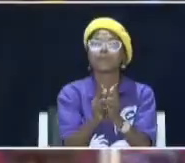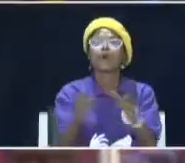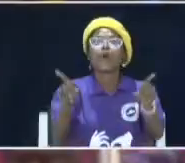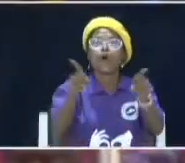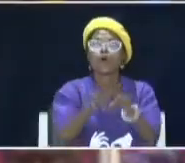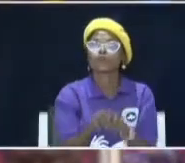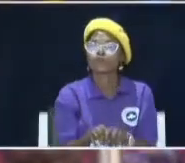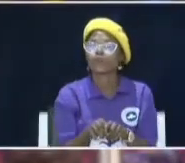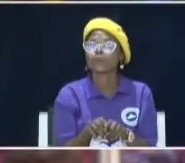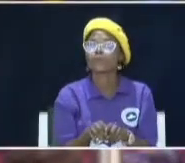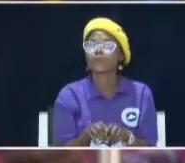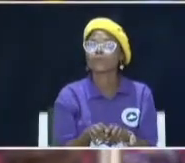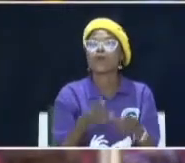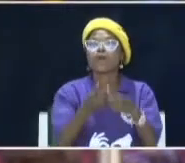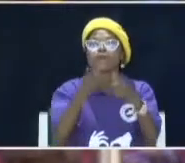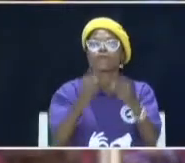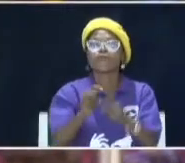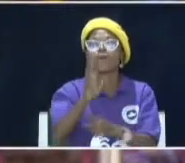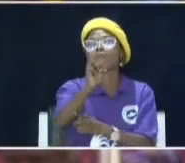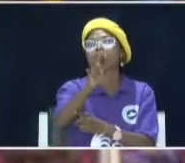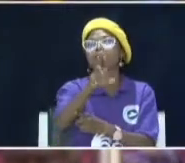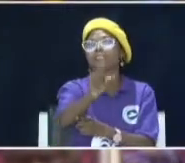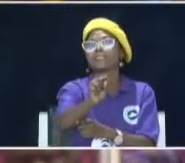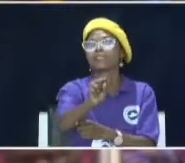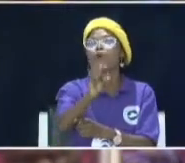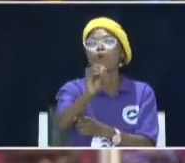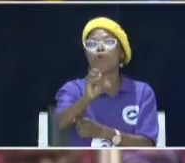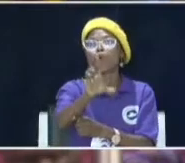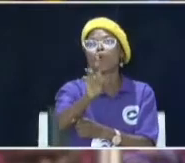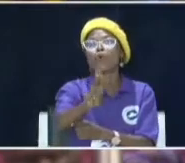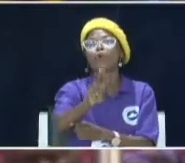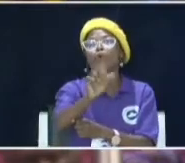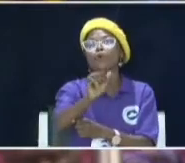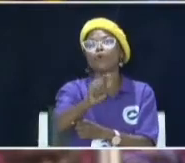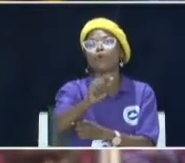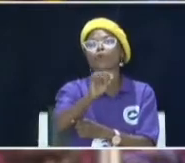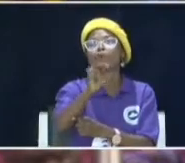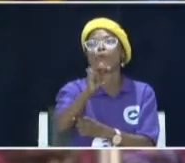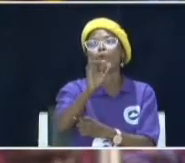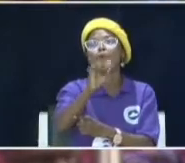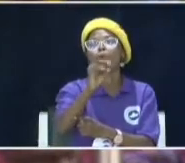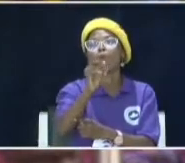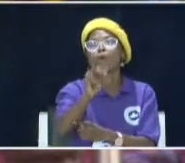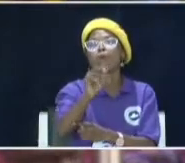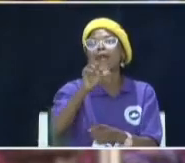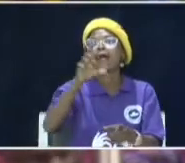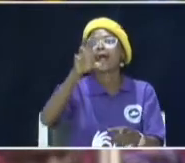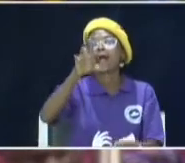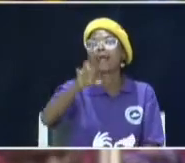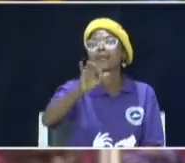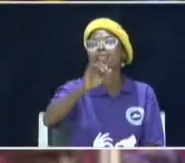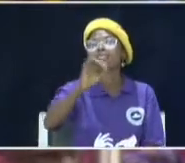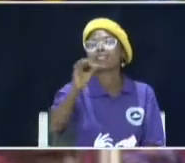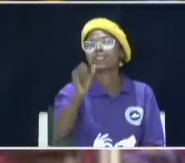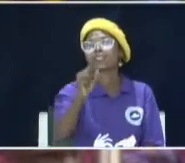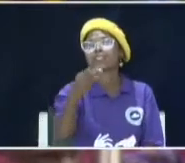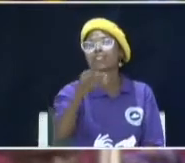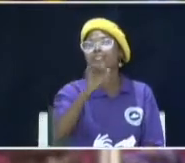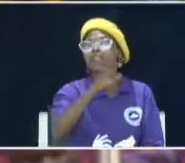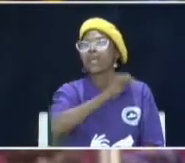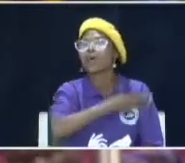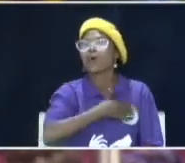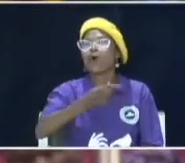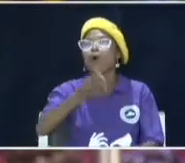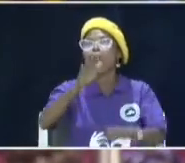Also, from Mrs. Olubokun Rachel, from Ondo Province 19